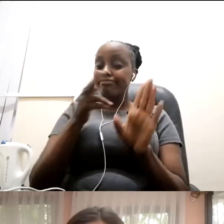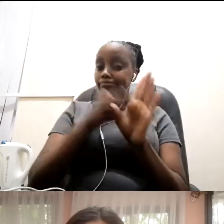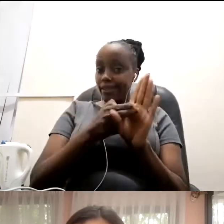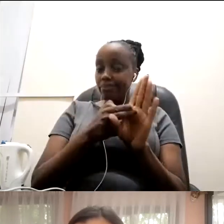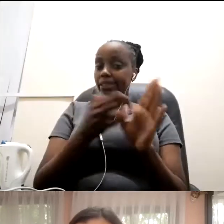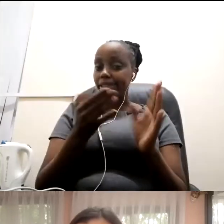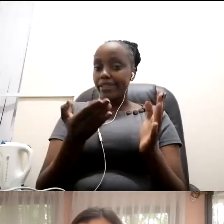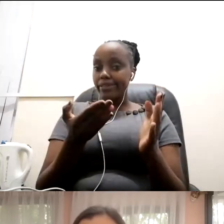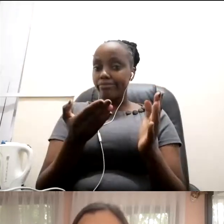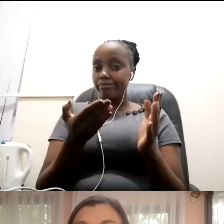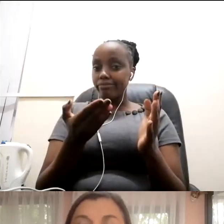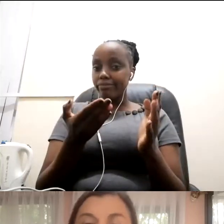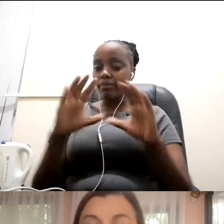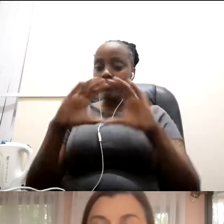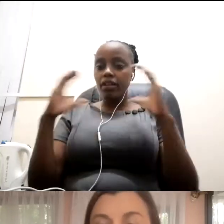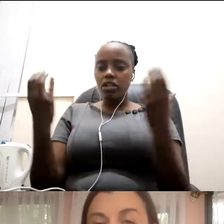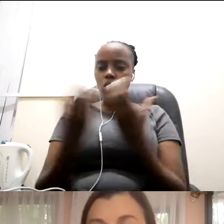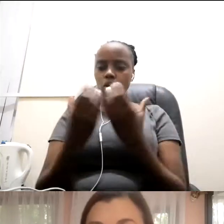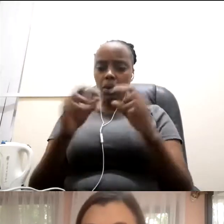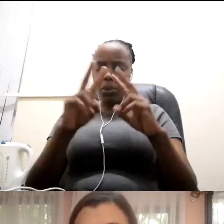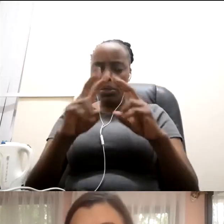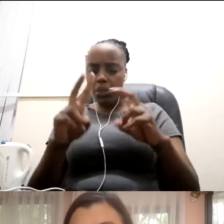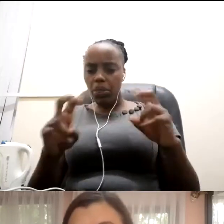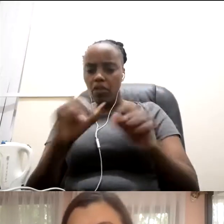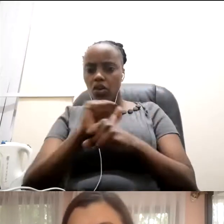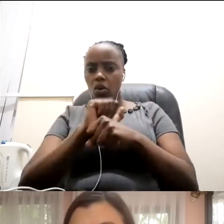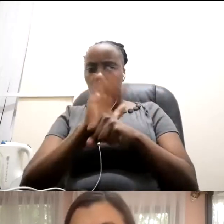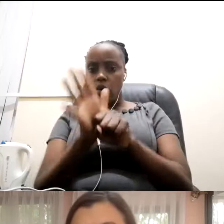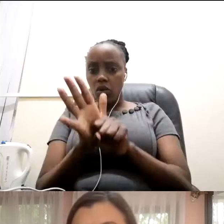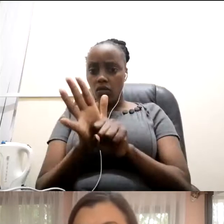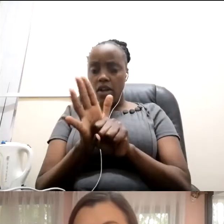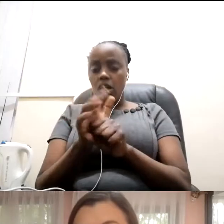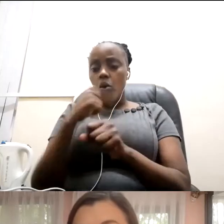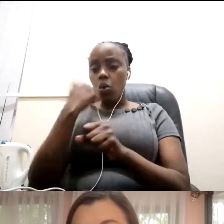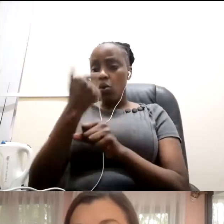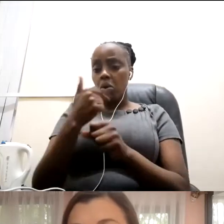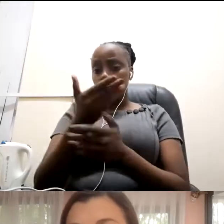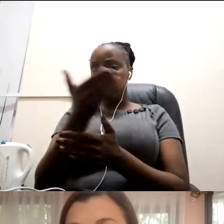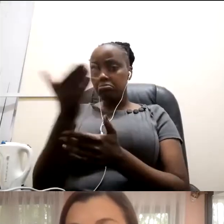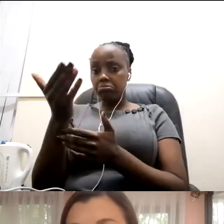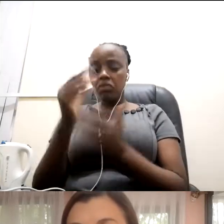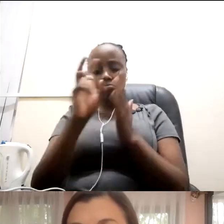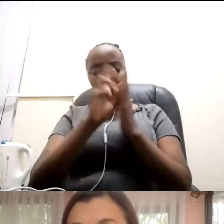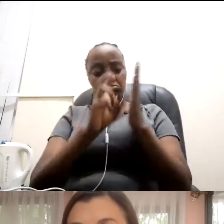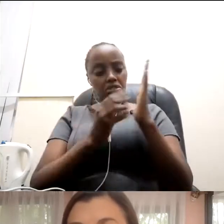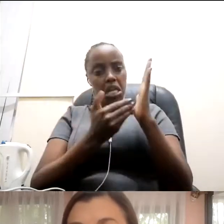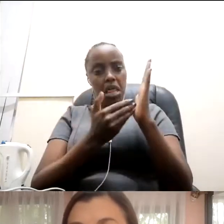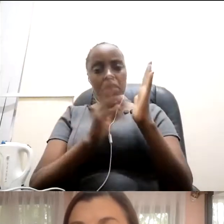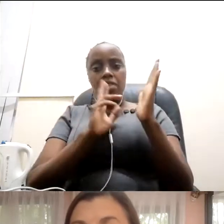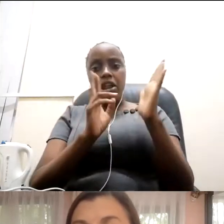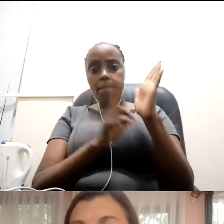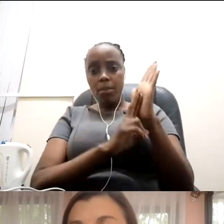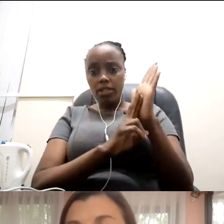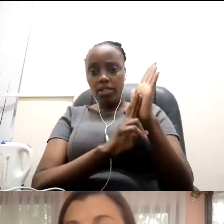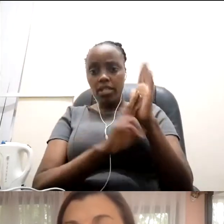our global survey around COVID-19. For those who had the chance to read the report that is